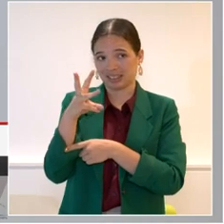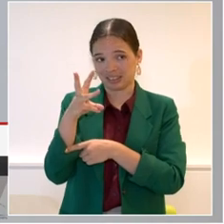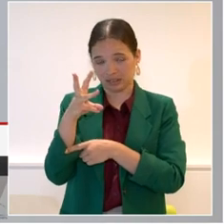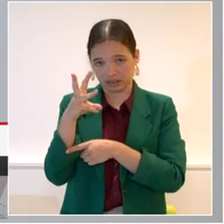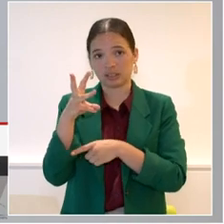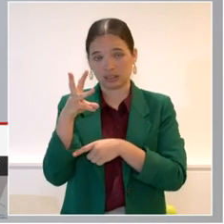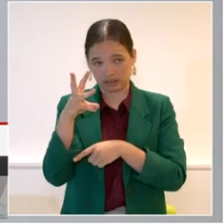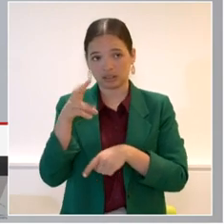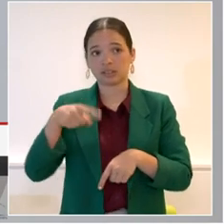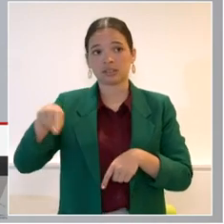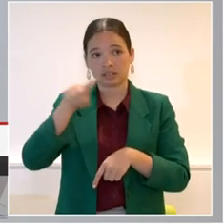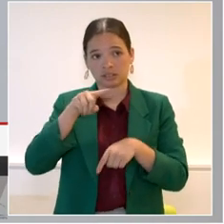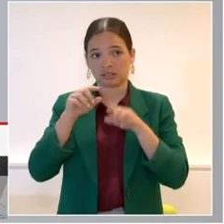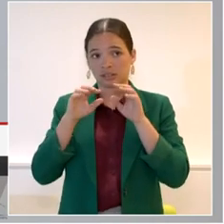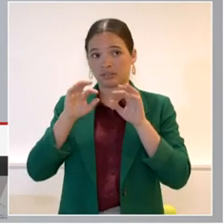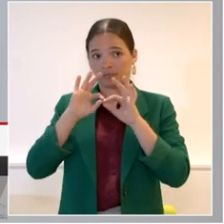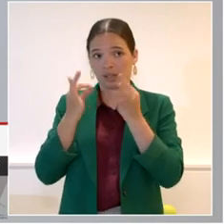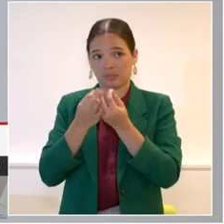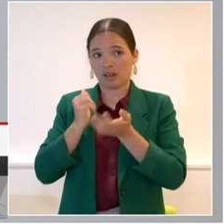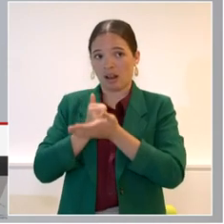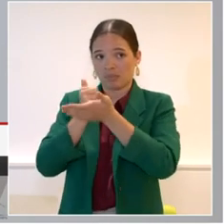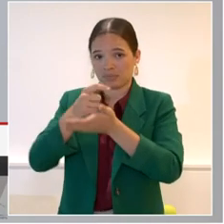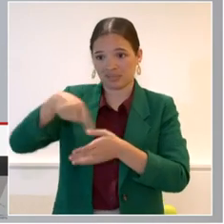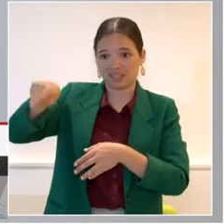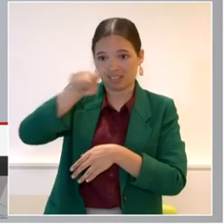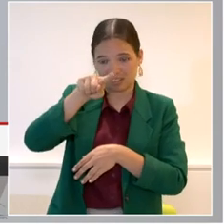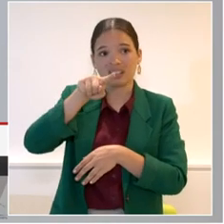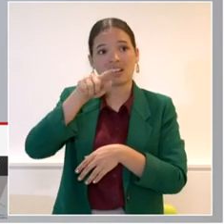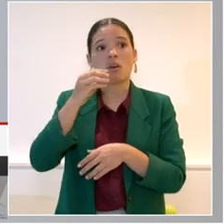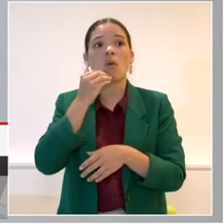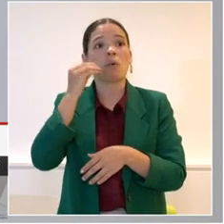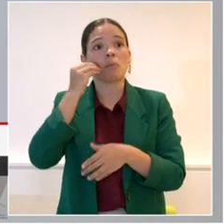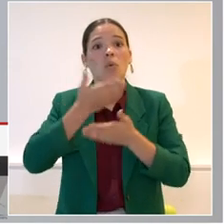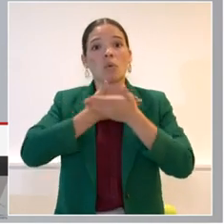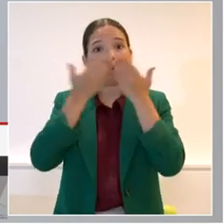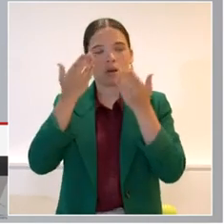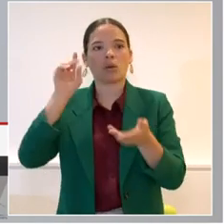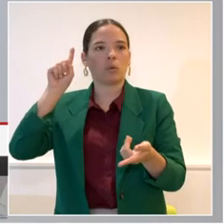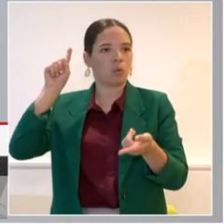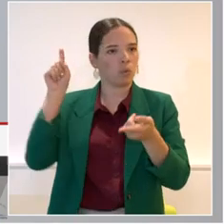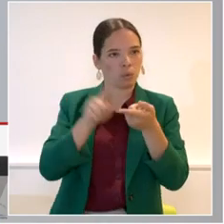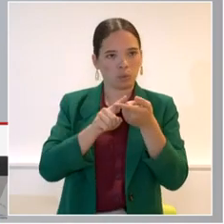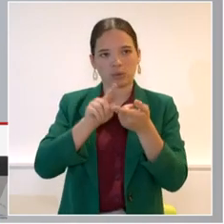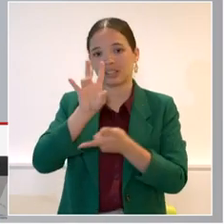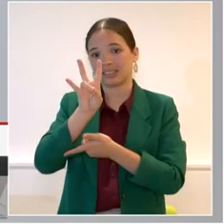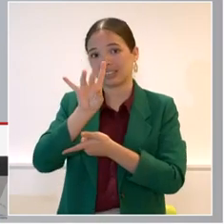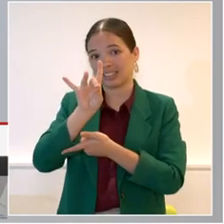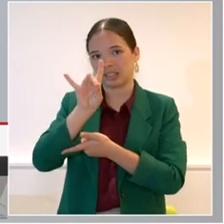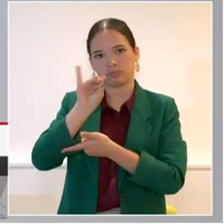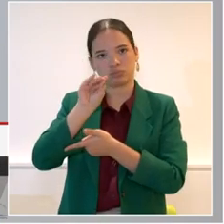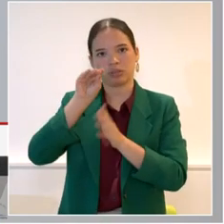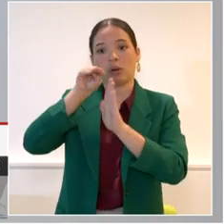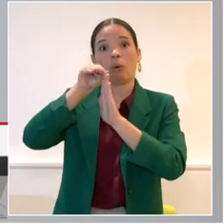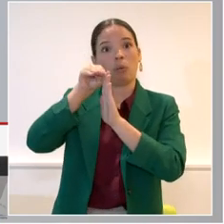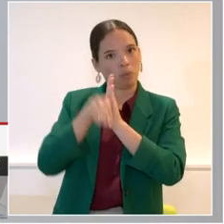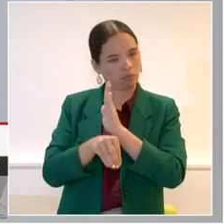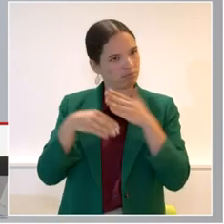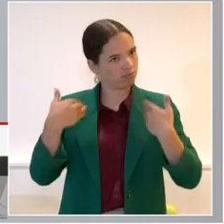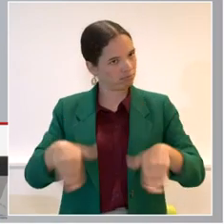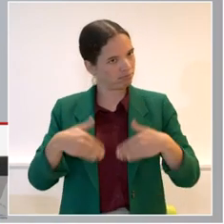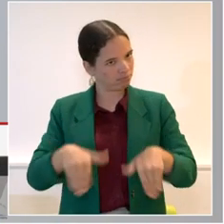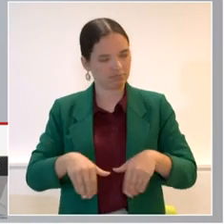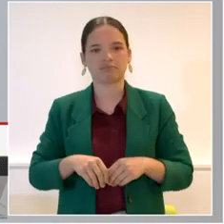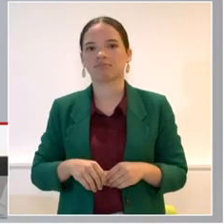by 78%. And we've made that progress because in addition to closing down DC General and